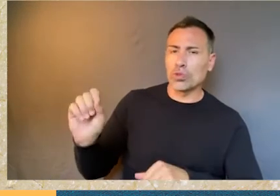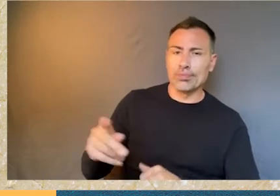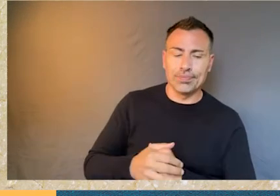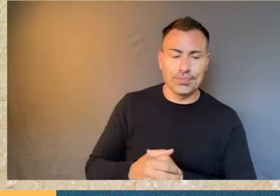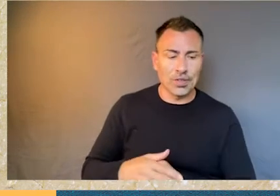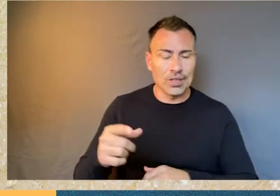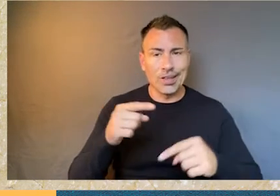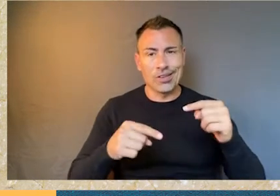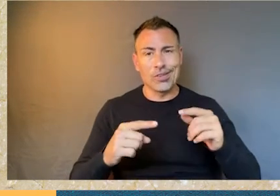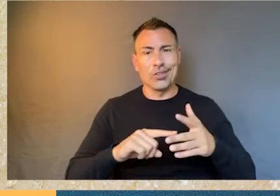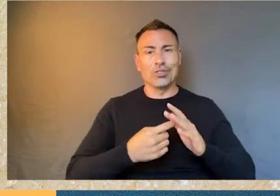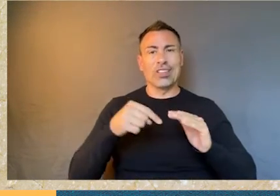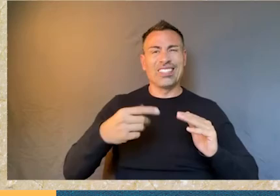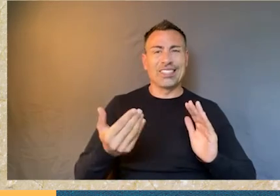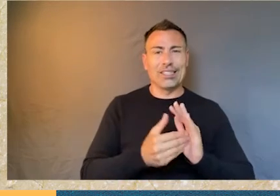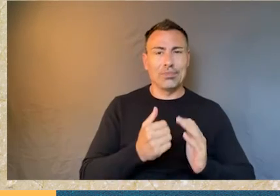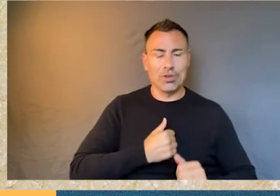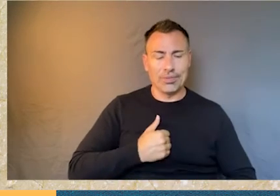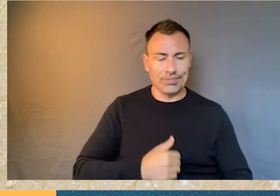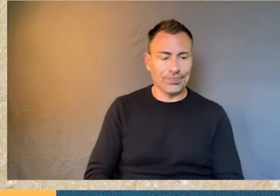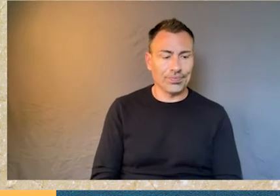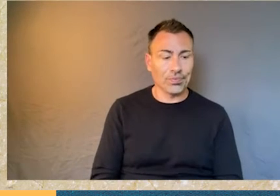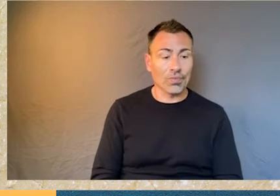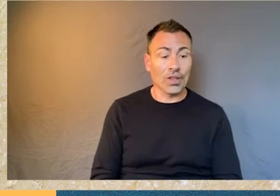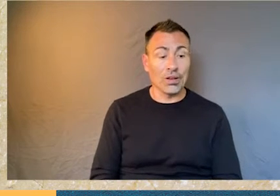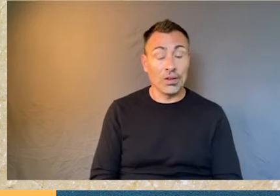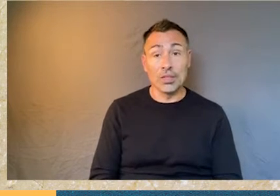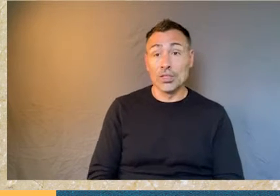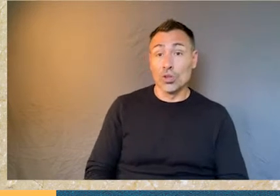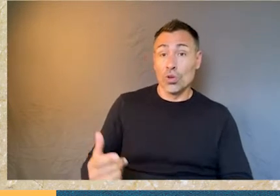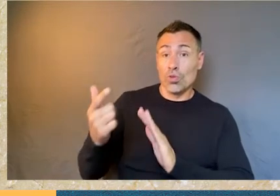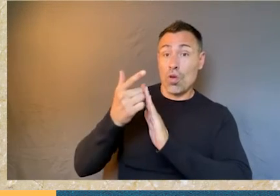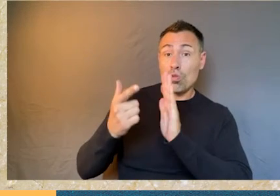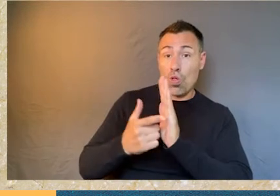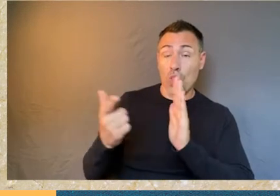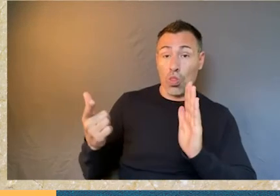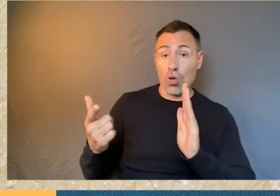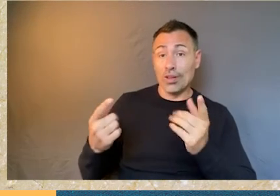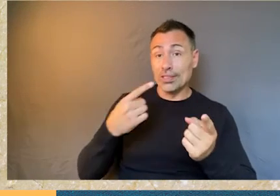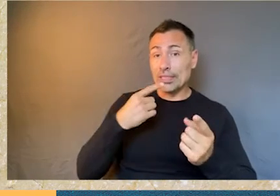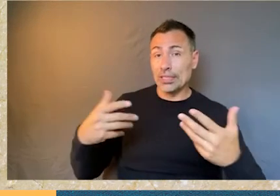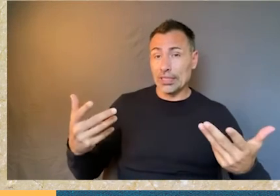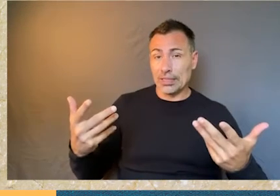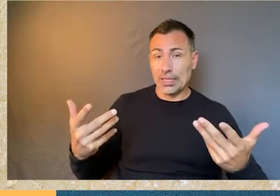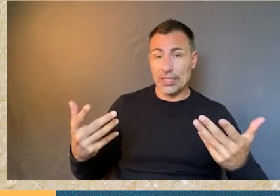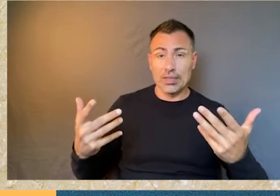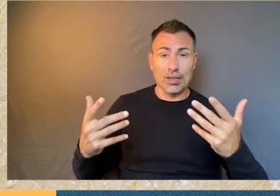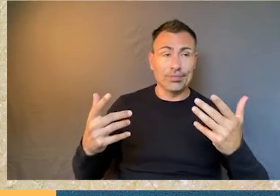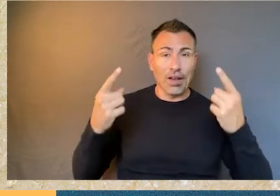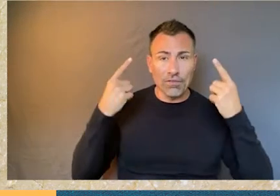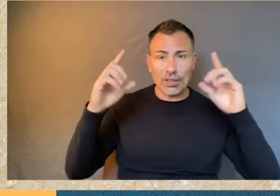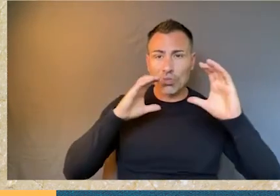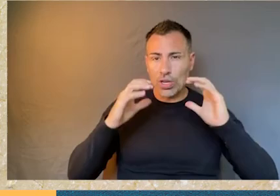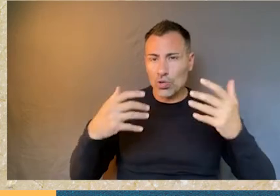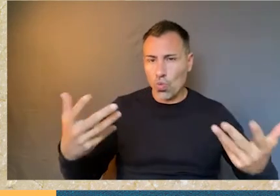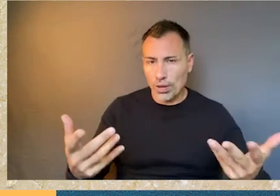go back to the start of this first section here. As defined by our courts, in order to provide effective communication,